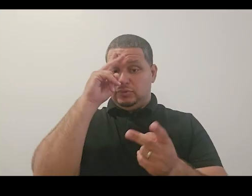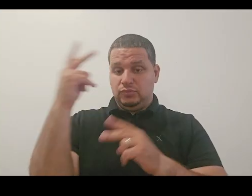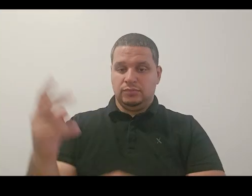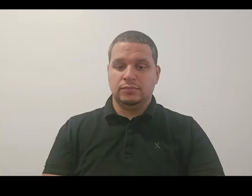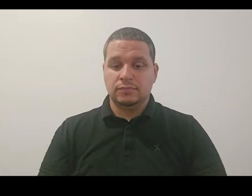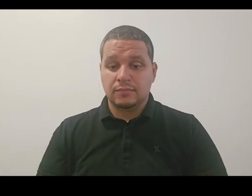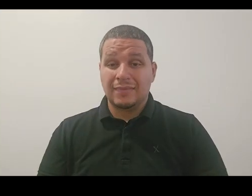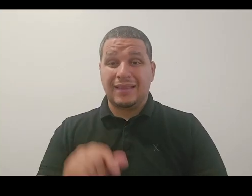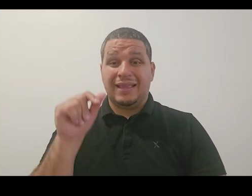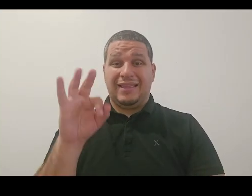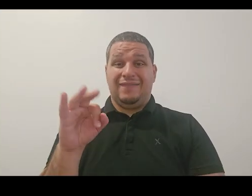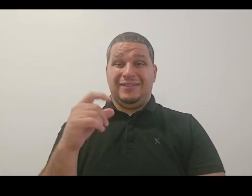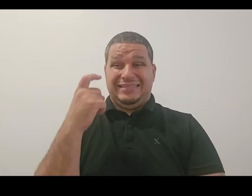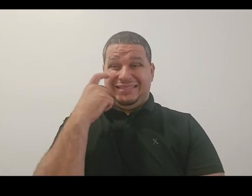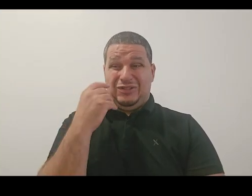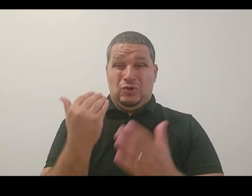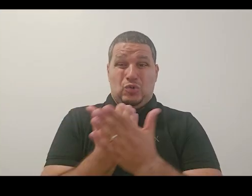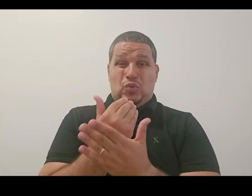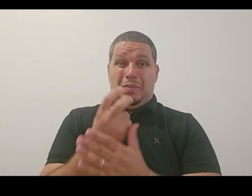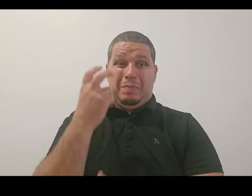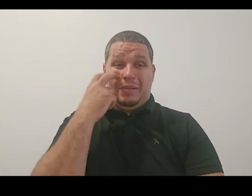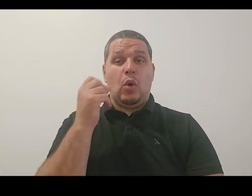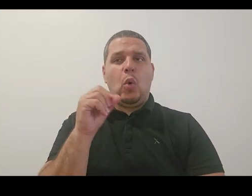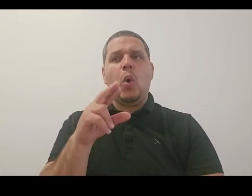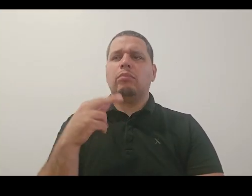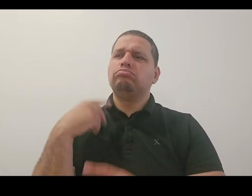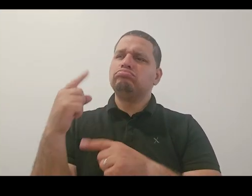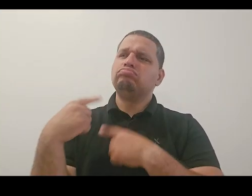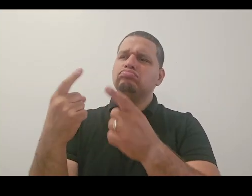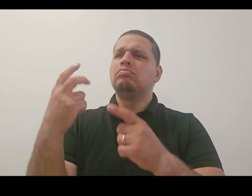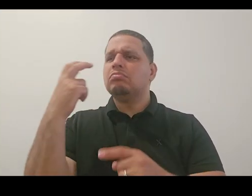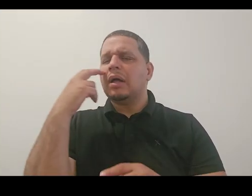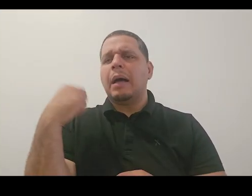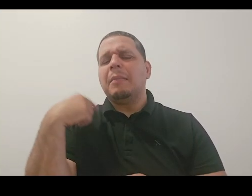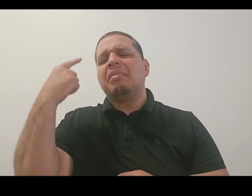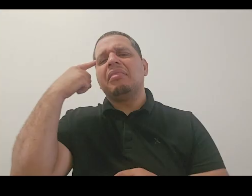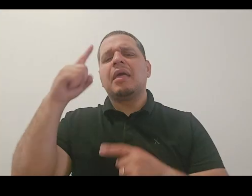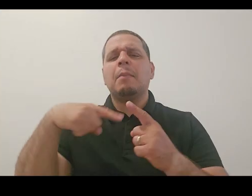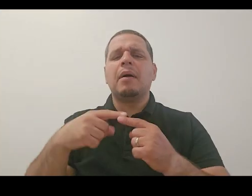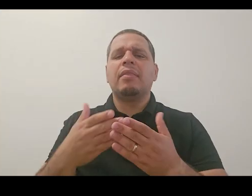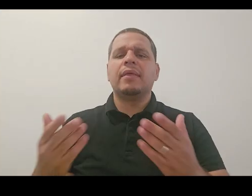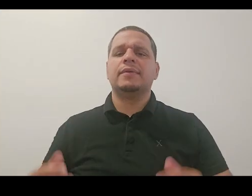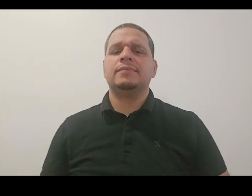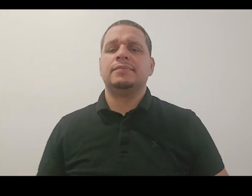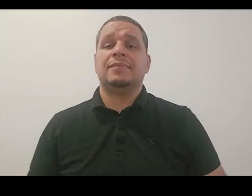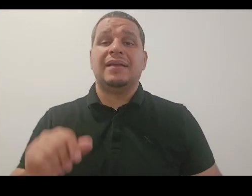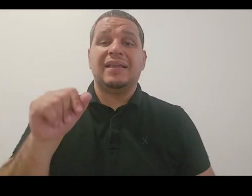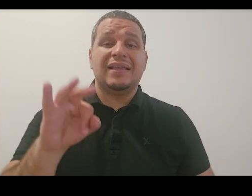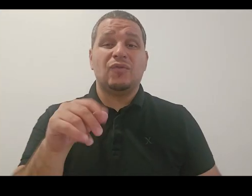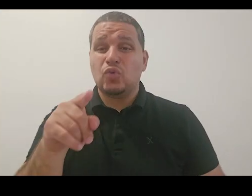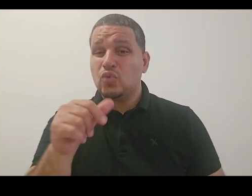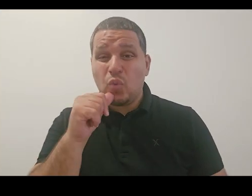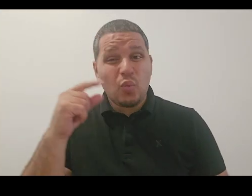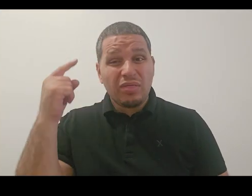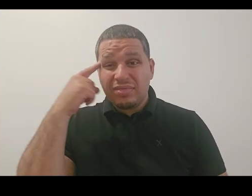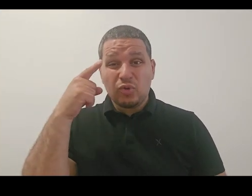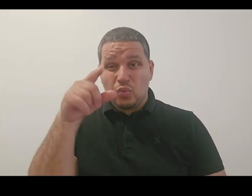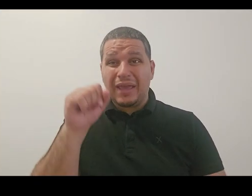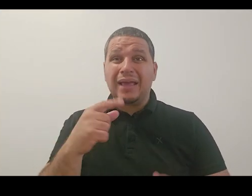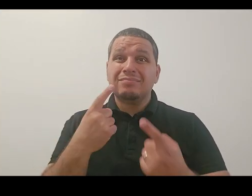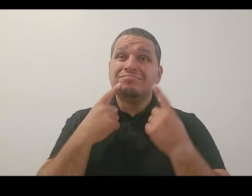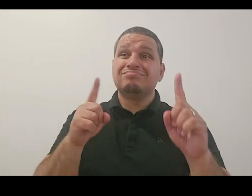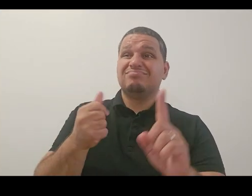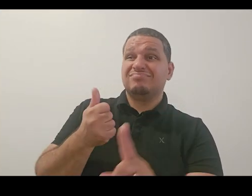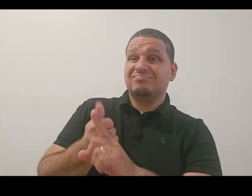misconception, if you're newly blind or if you've been blind for a while and you're just thinking about things, if you don't think you could make it on